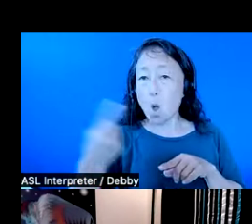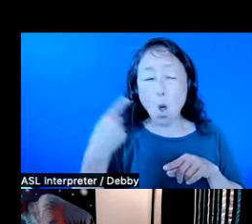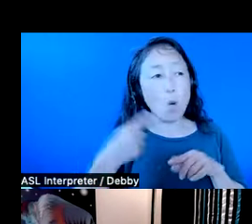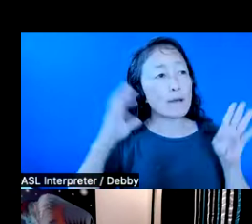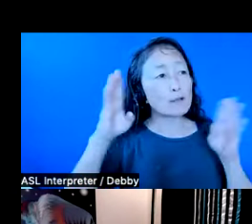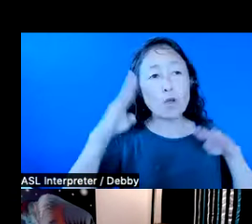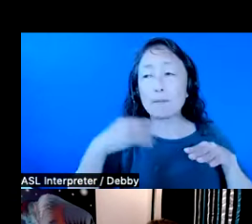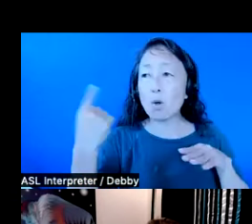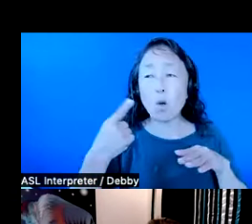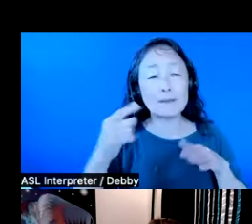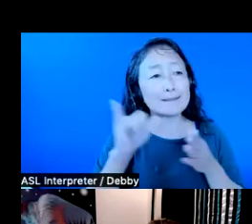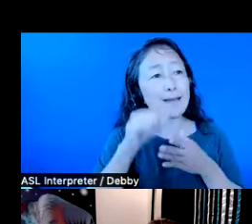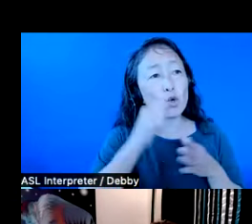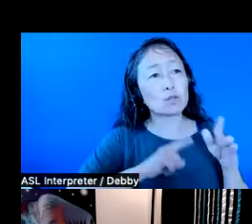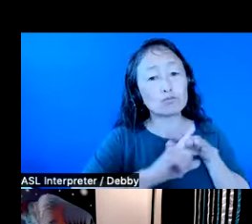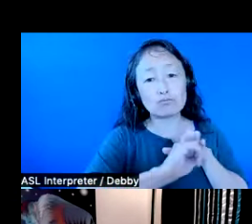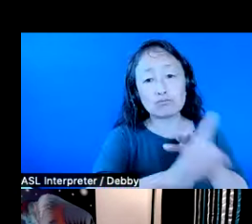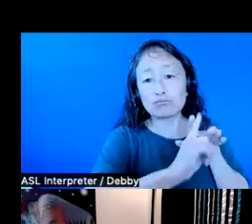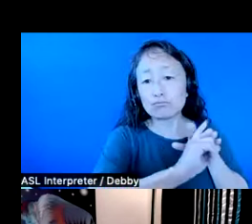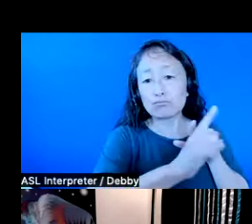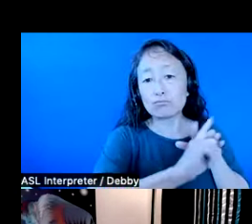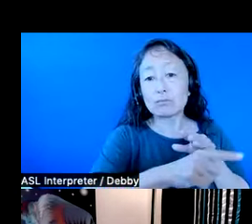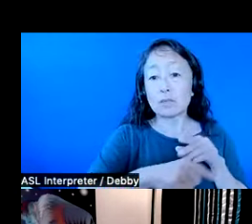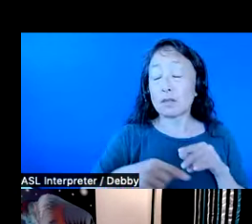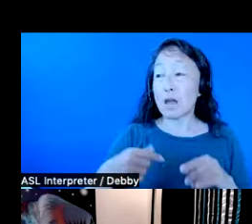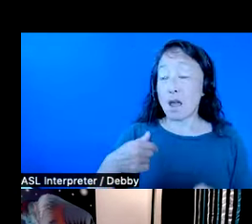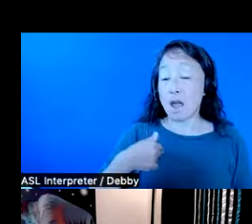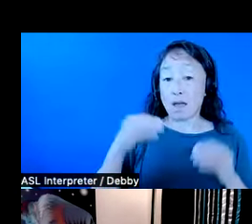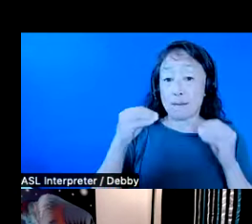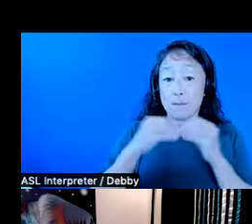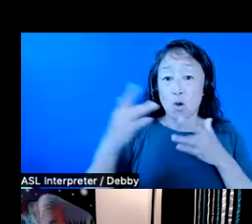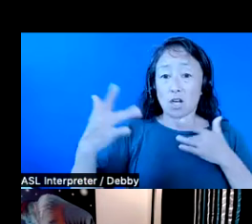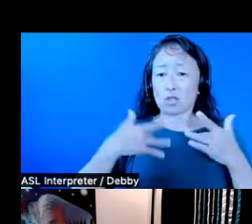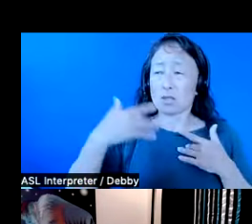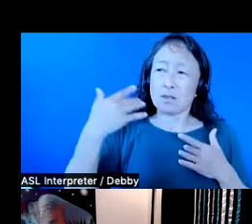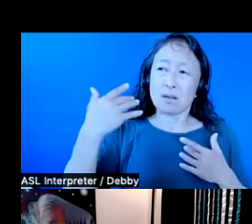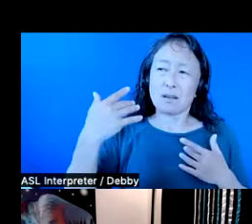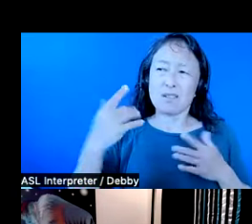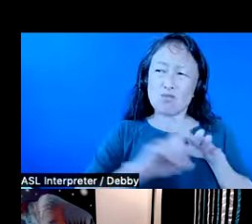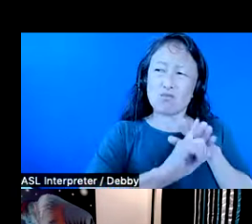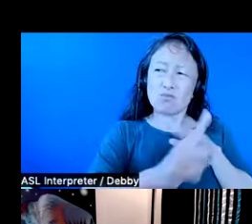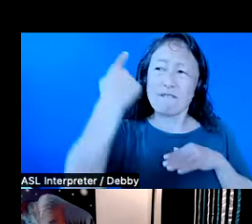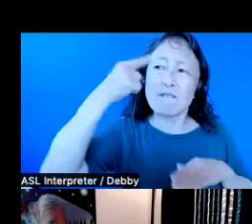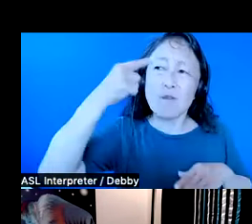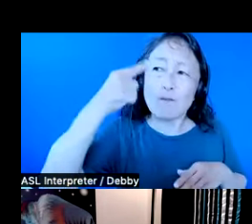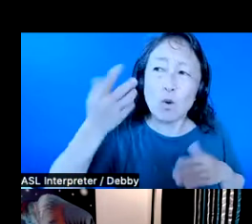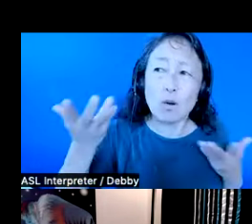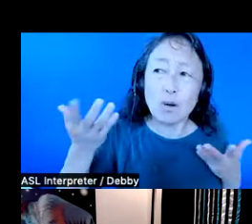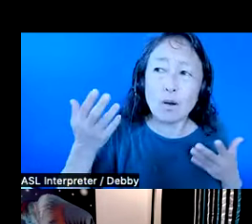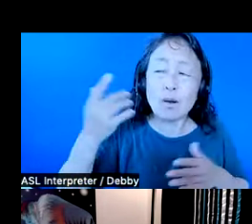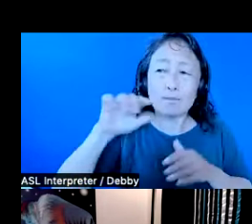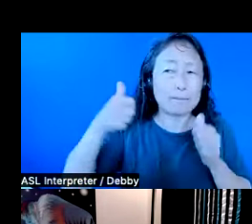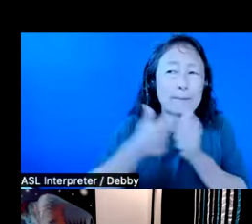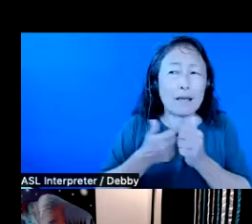and running away. But I said, I would be more concerned about why is she running away? And these are women from